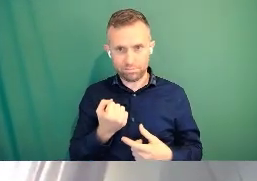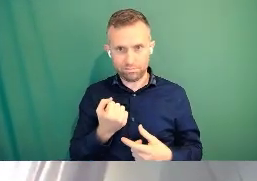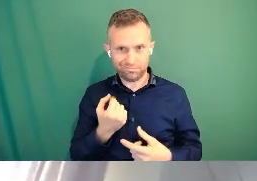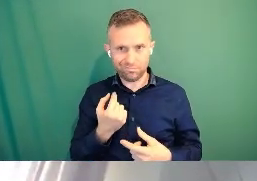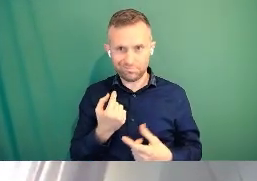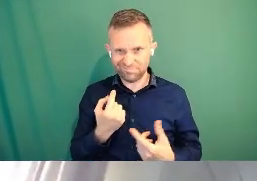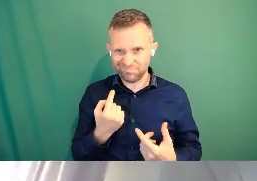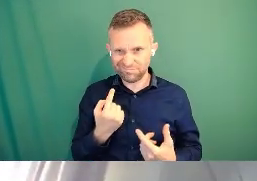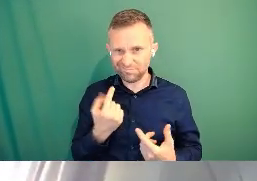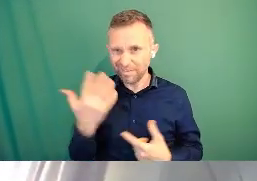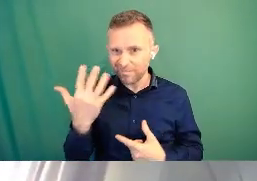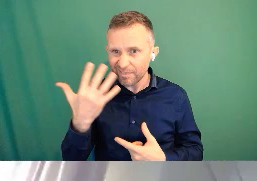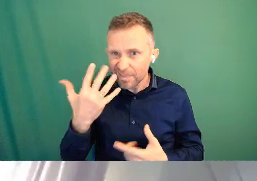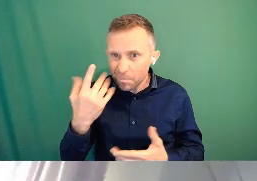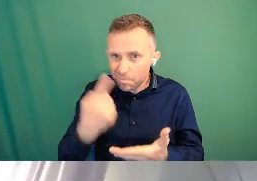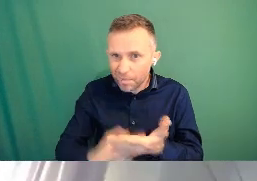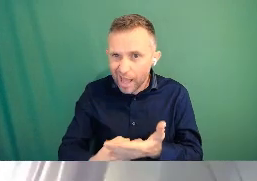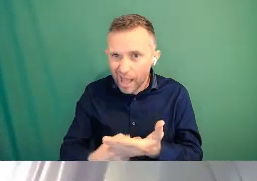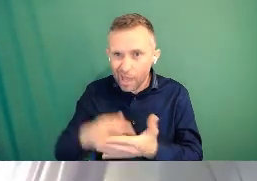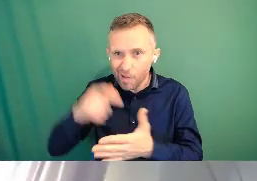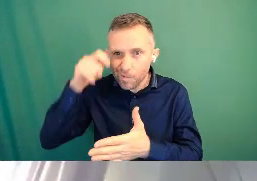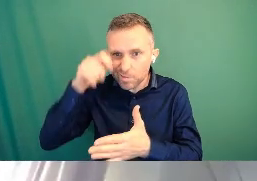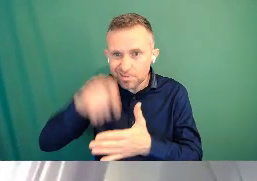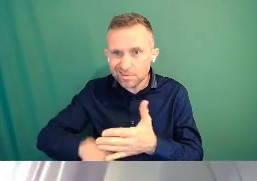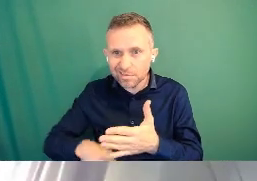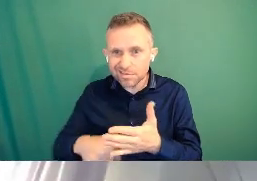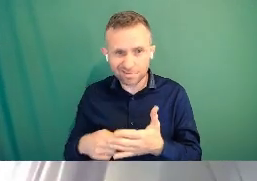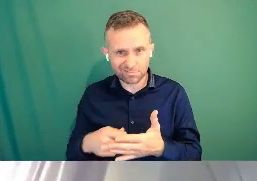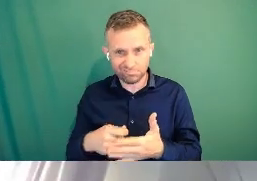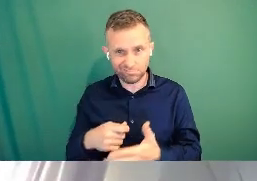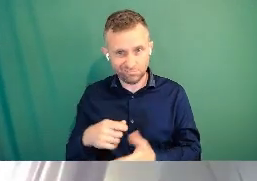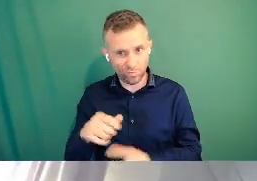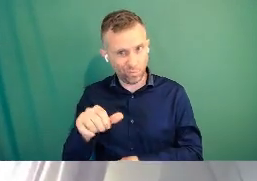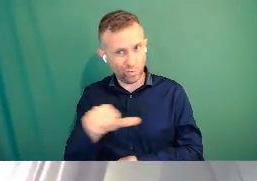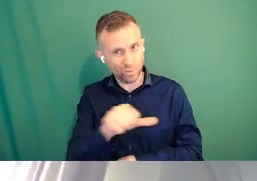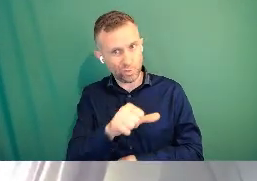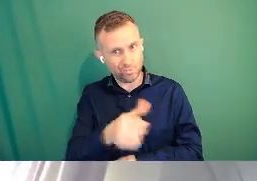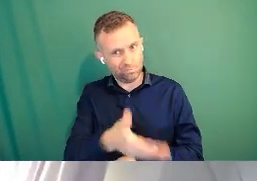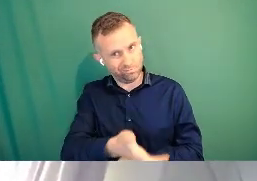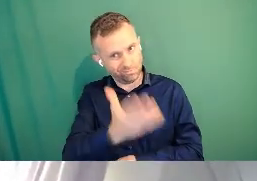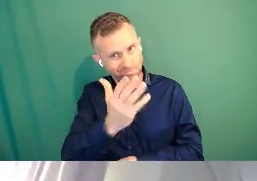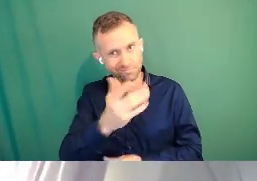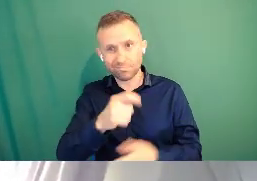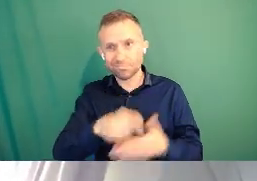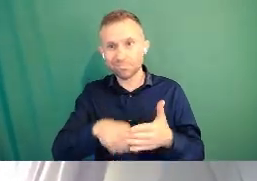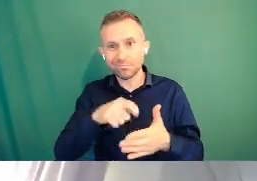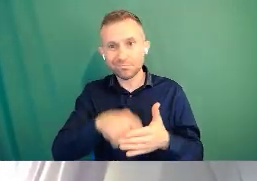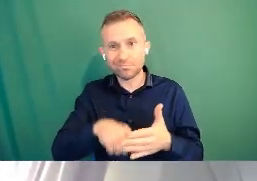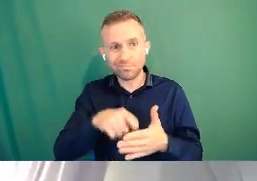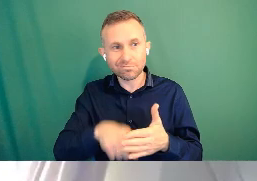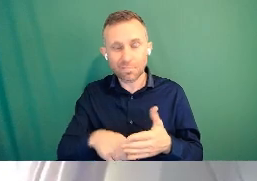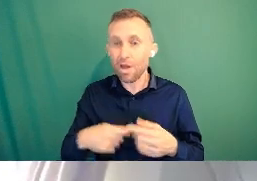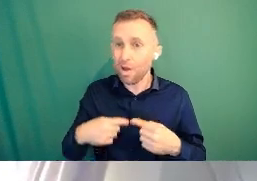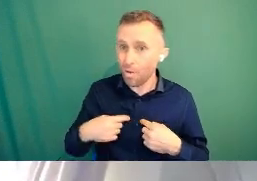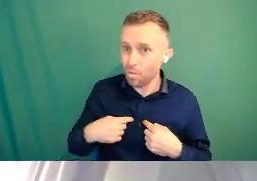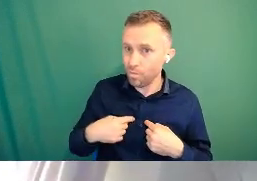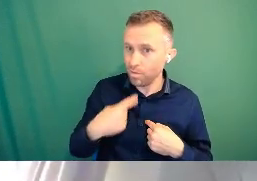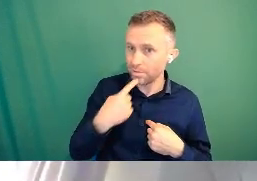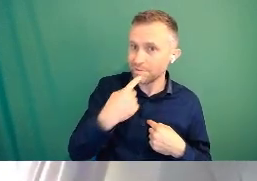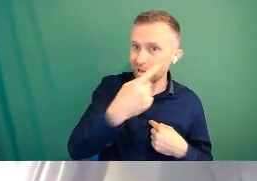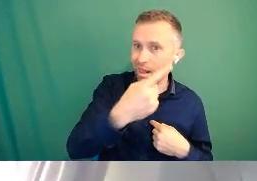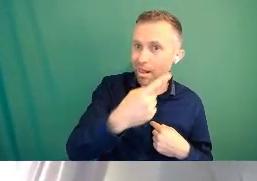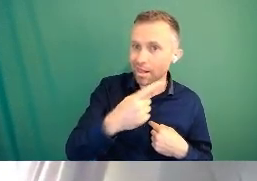are not accessible. That would be They're not that expensive, about £15 retail. Okay, for something to plug